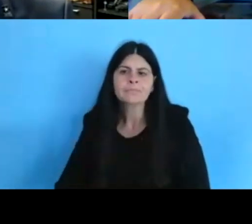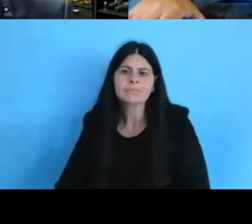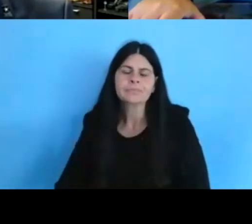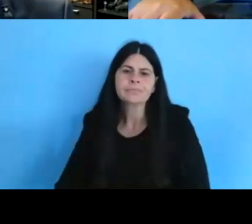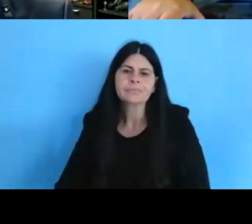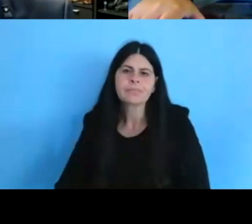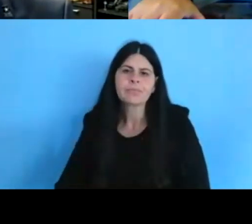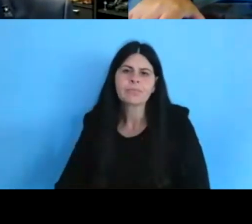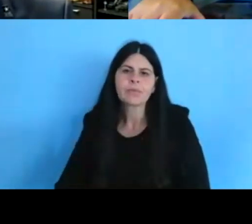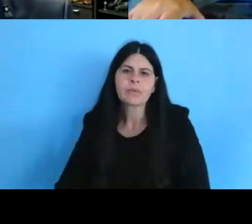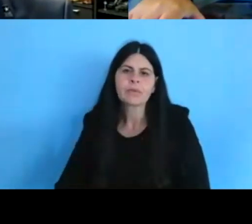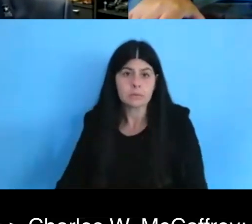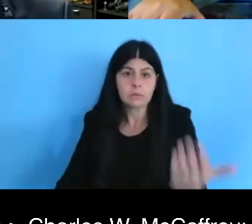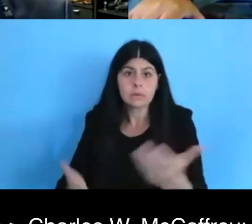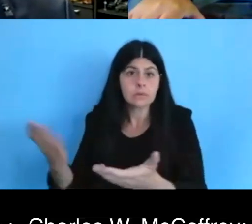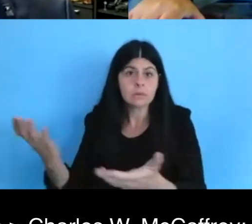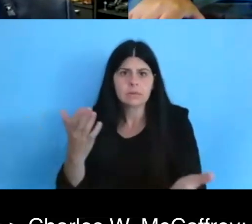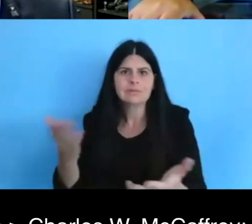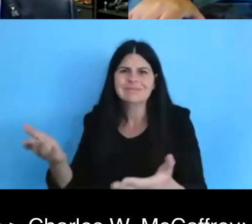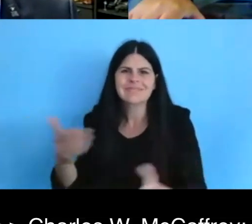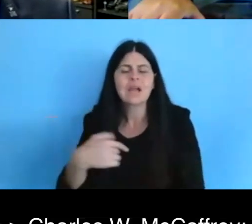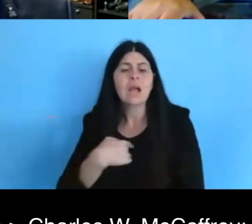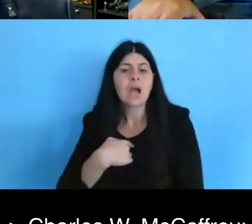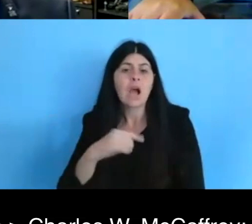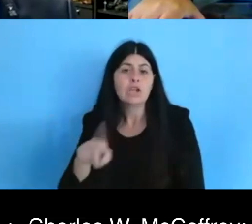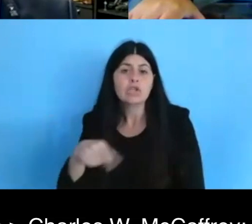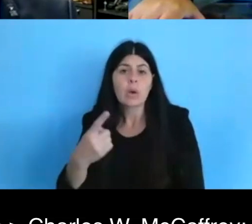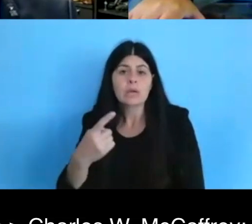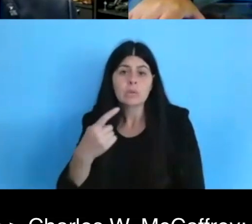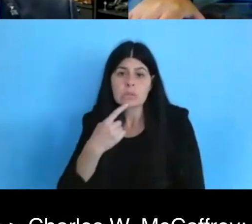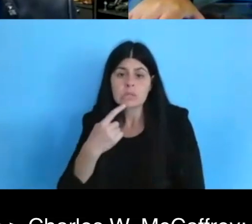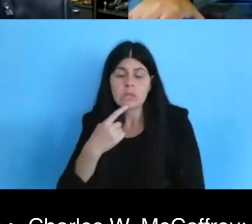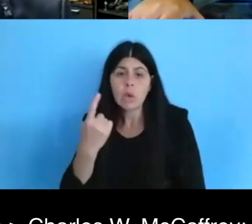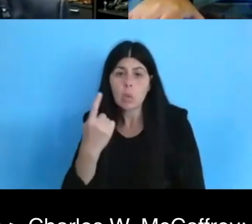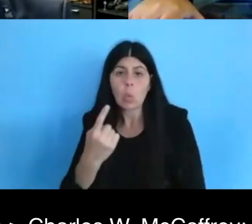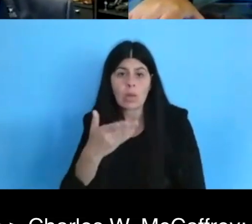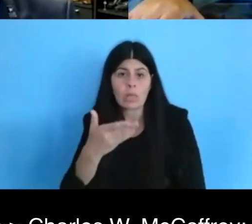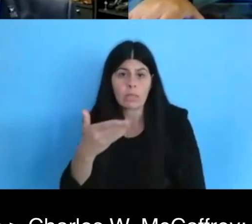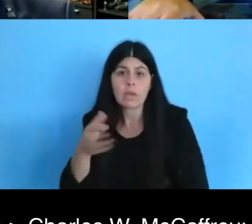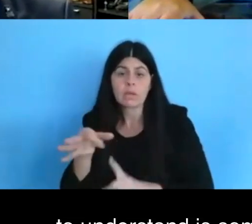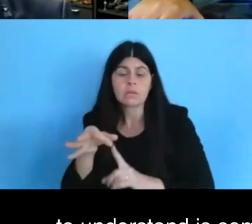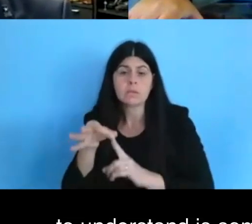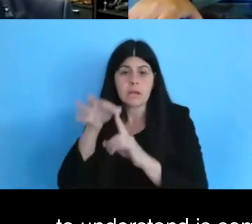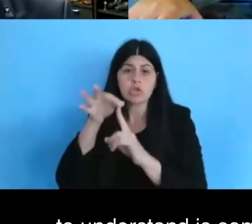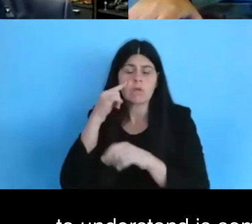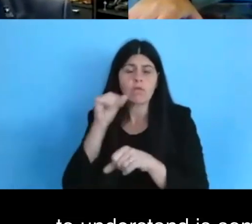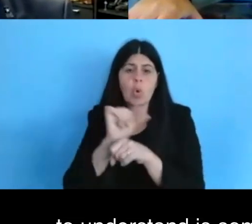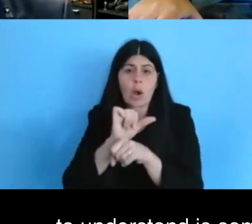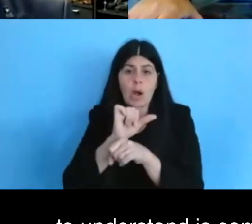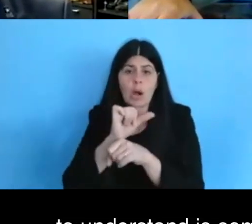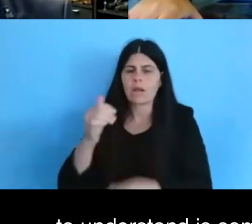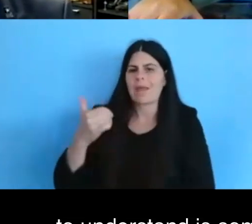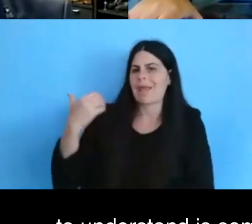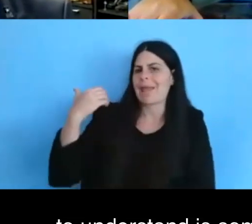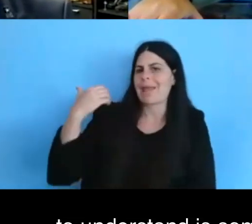Oh, go ahead. I was just going to say, one of the things, especially for employers to understand,